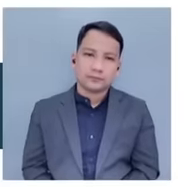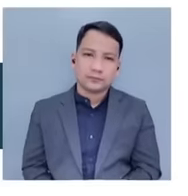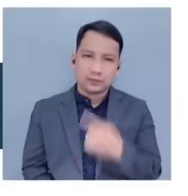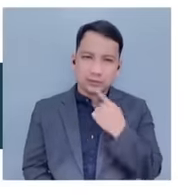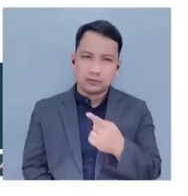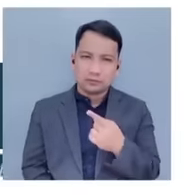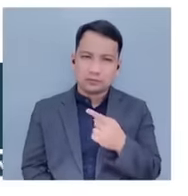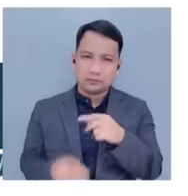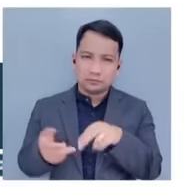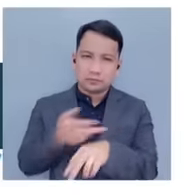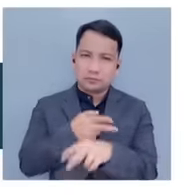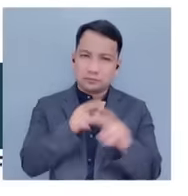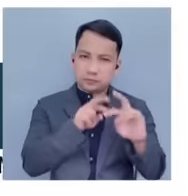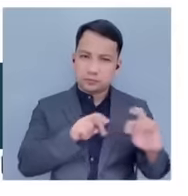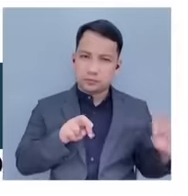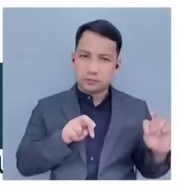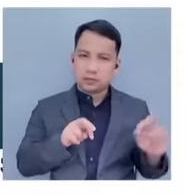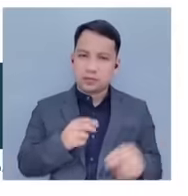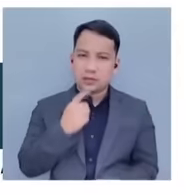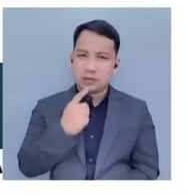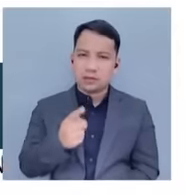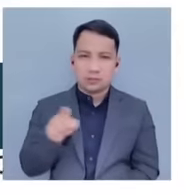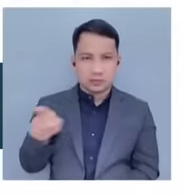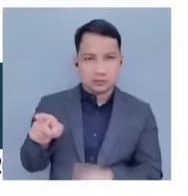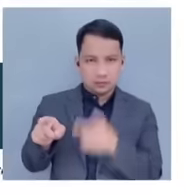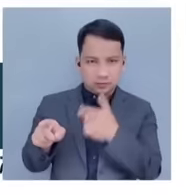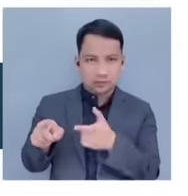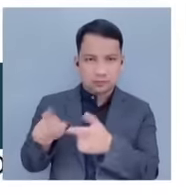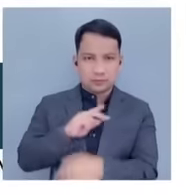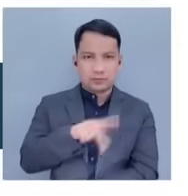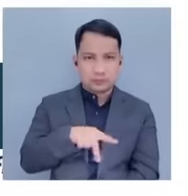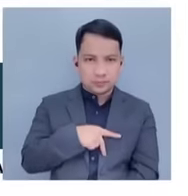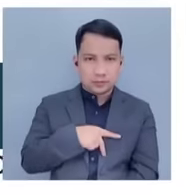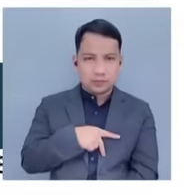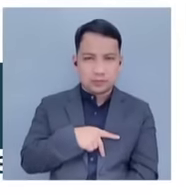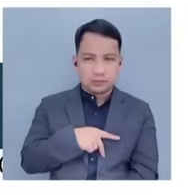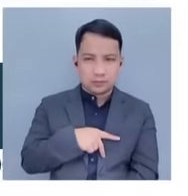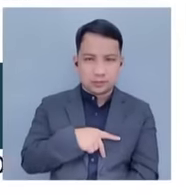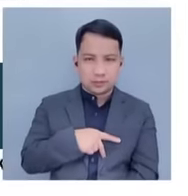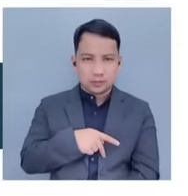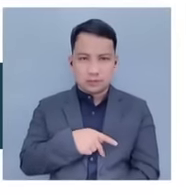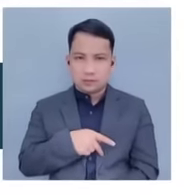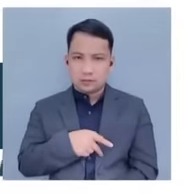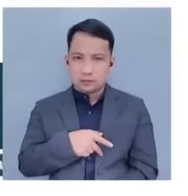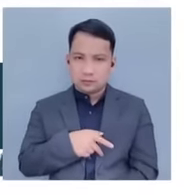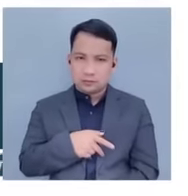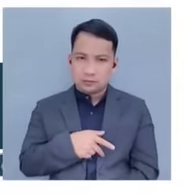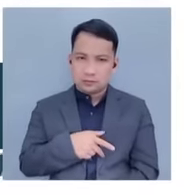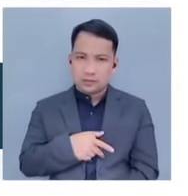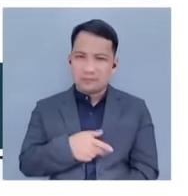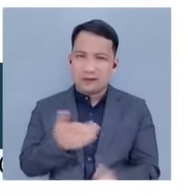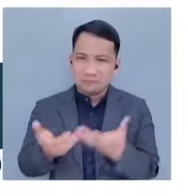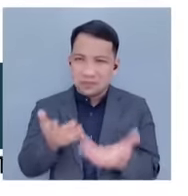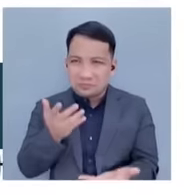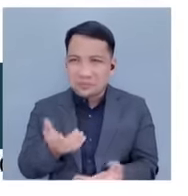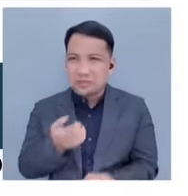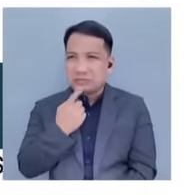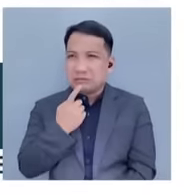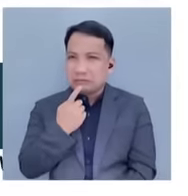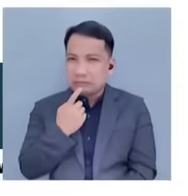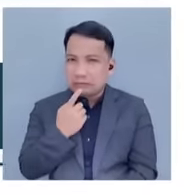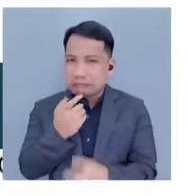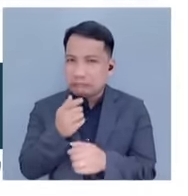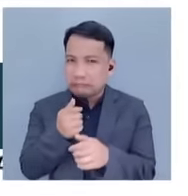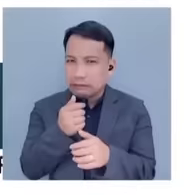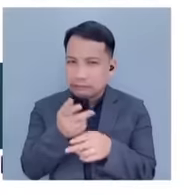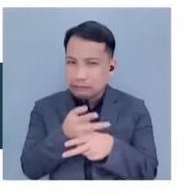said, he was looking at the personality of the president. He may be risk averse. And I think the best